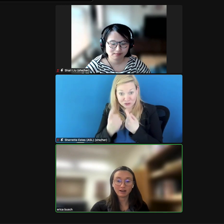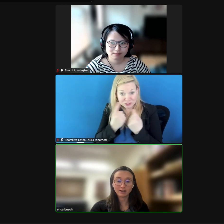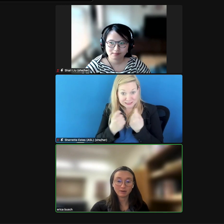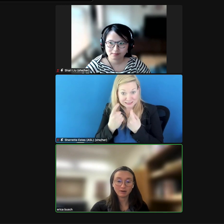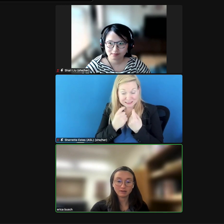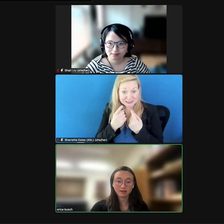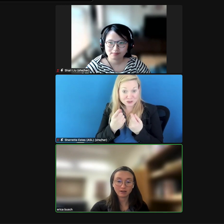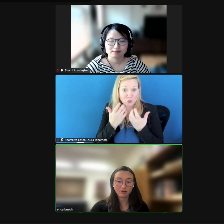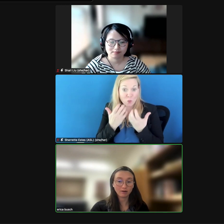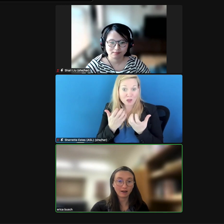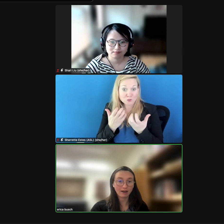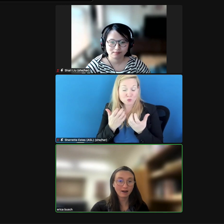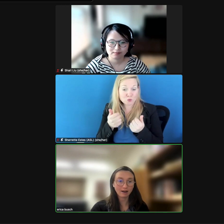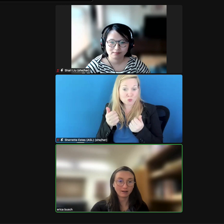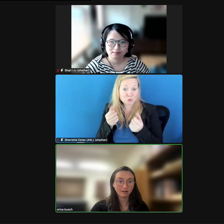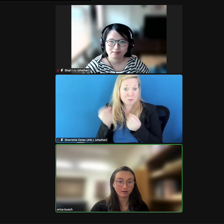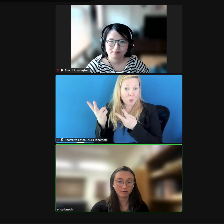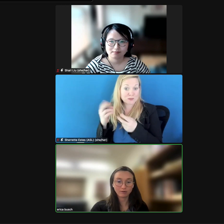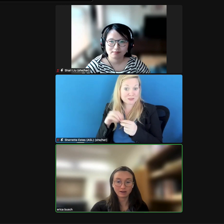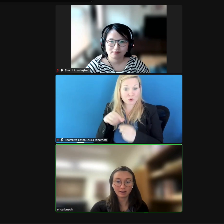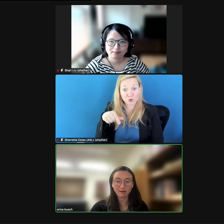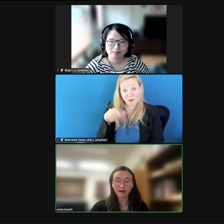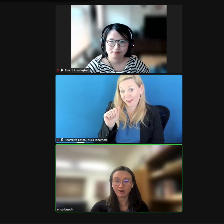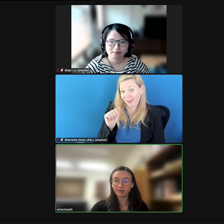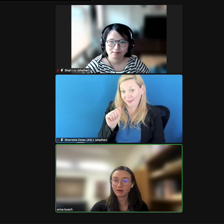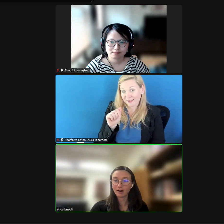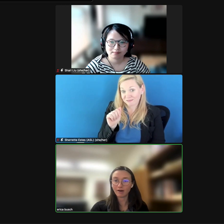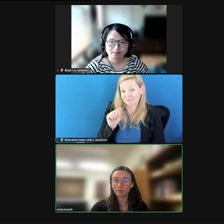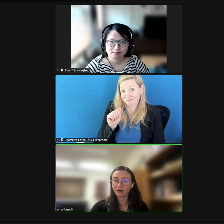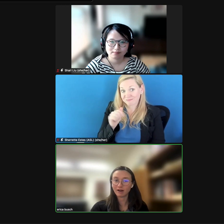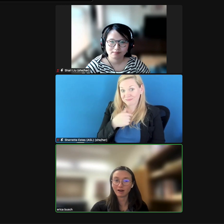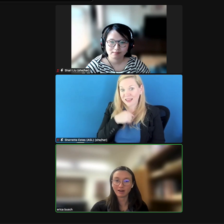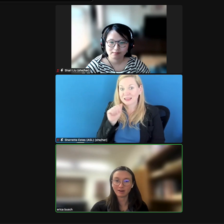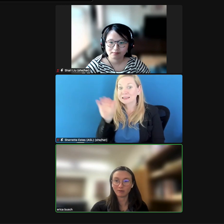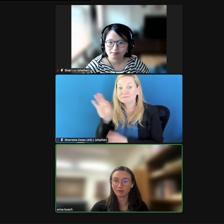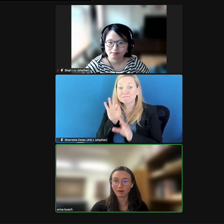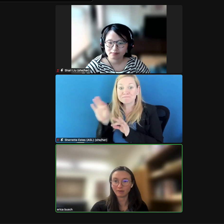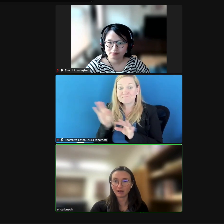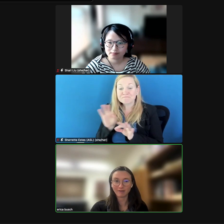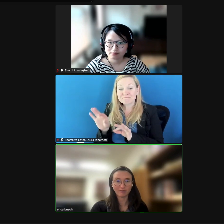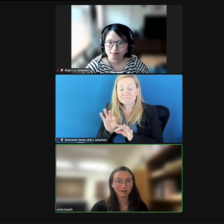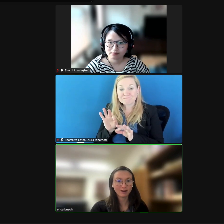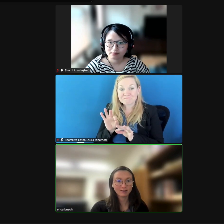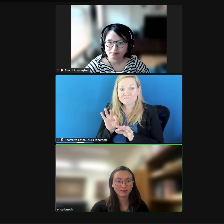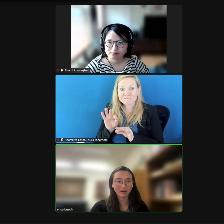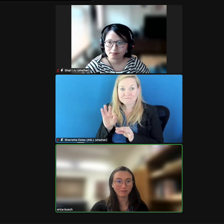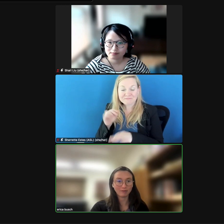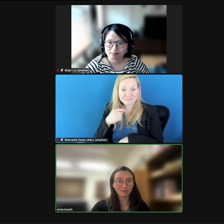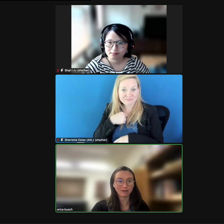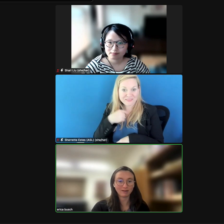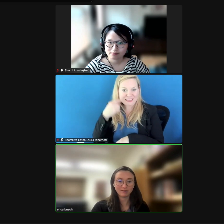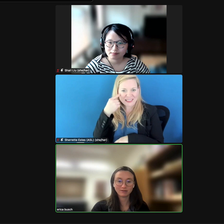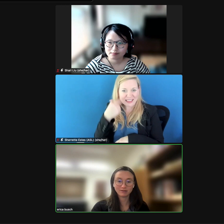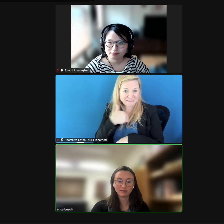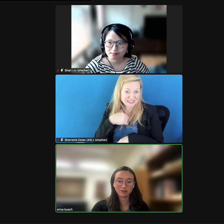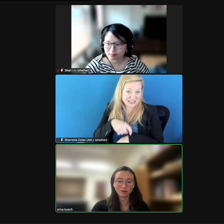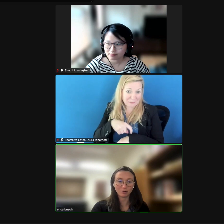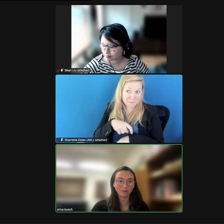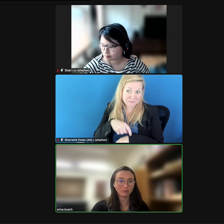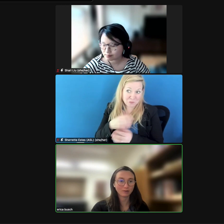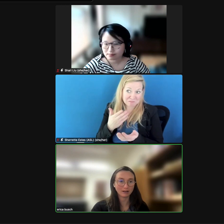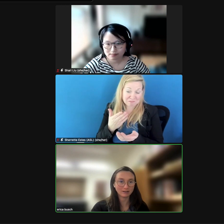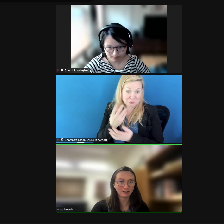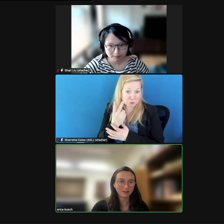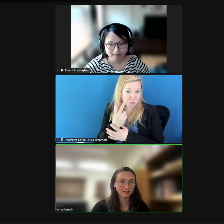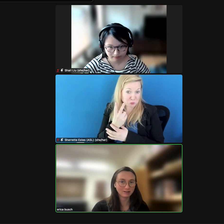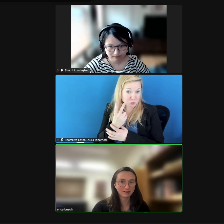that they'd like to post in the Q&A, I can read them out. I think we probably have time for maybe